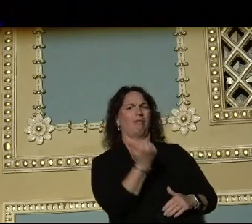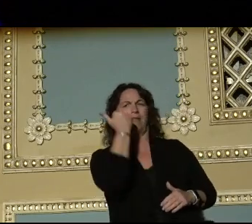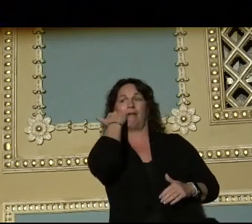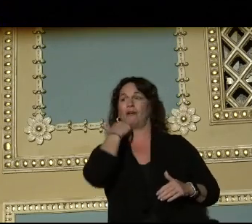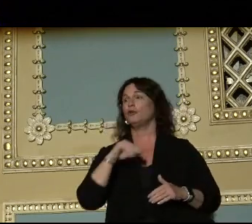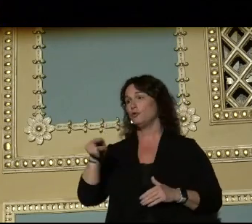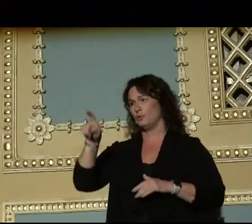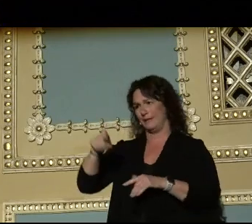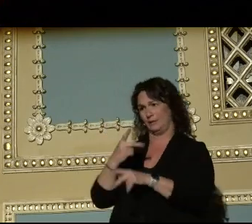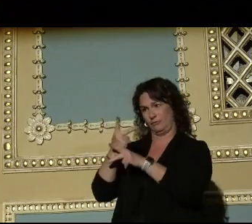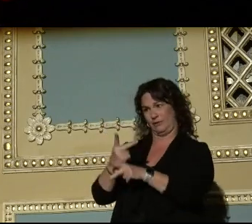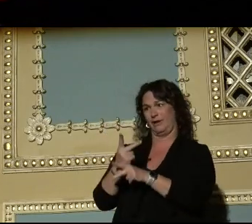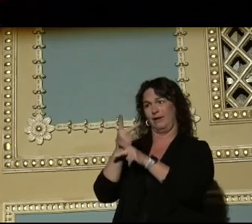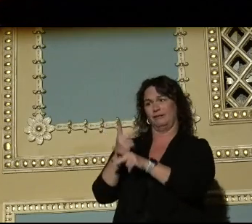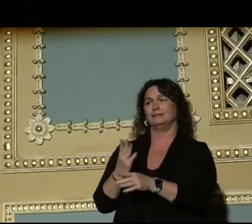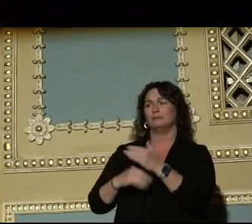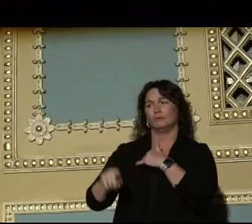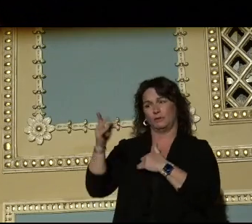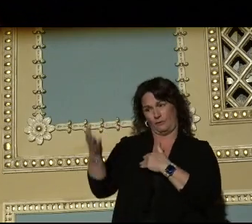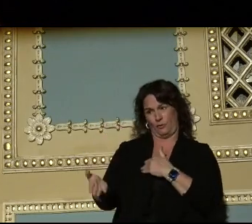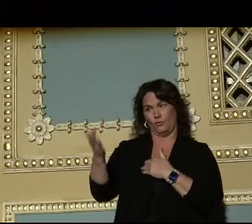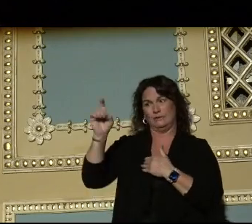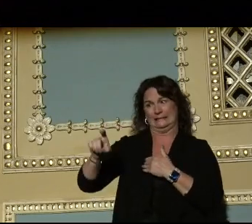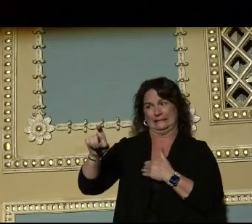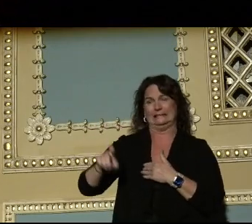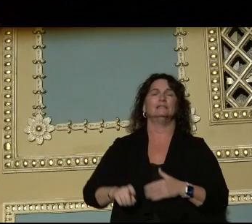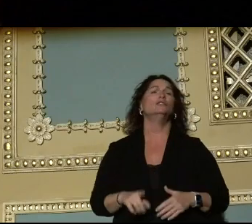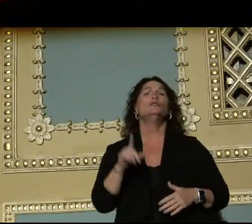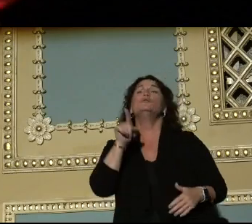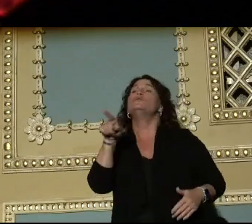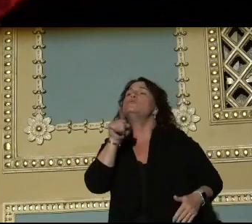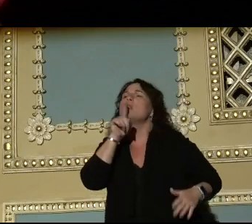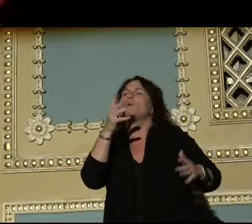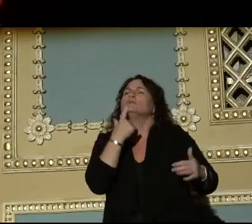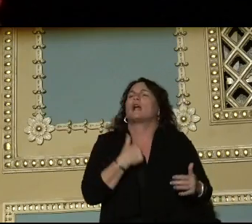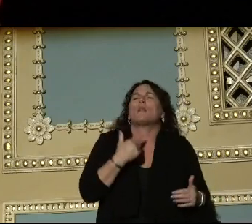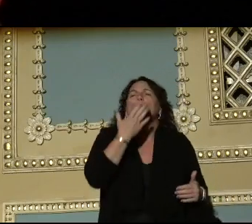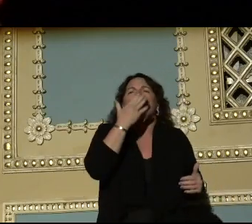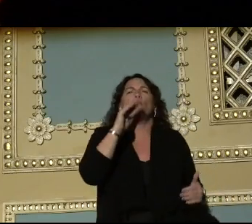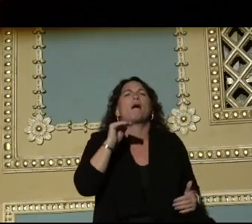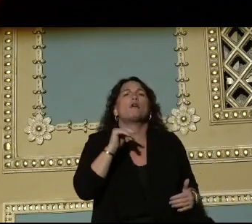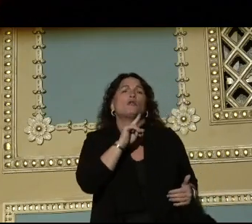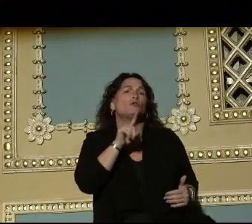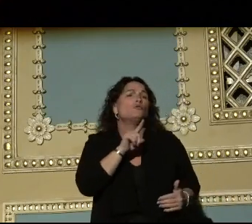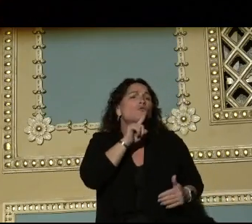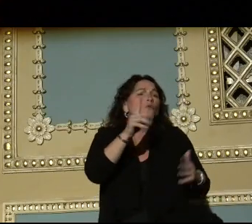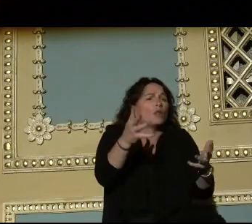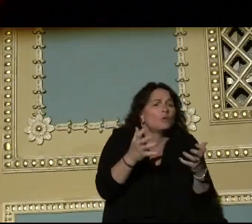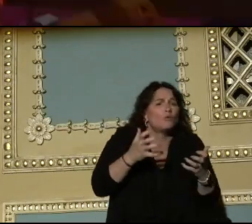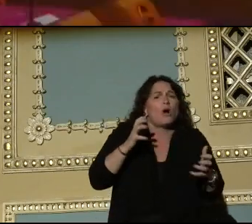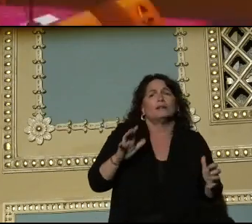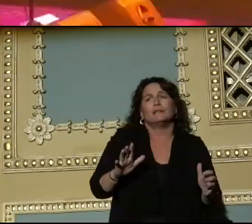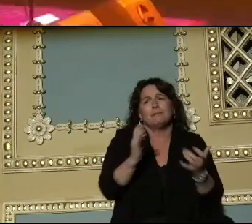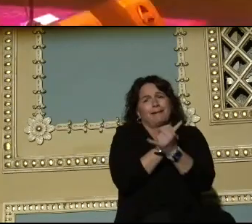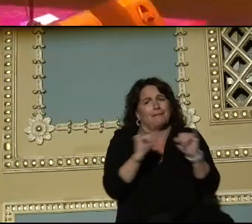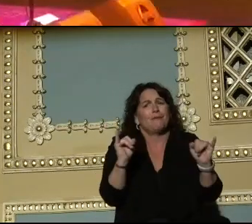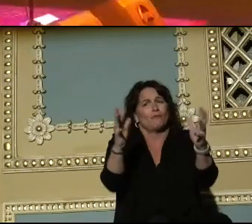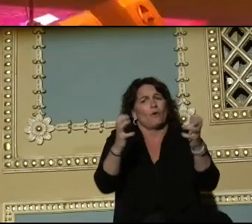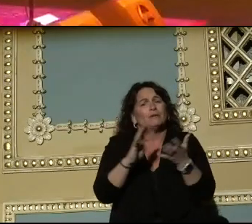know you really wanna tell me goodbye. I know you really wanna be your own girl.